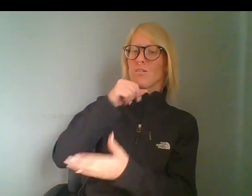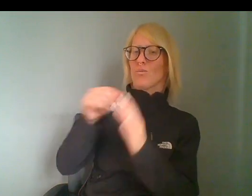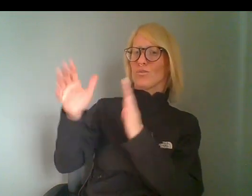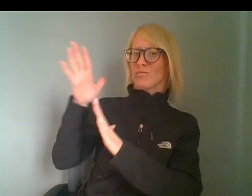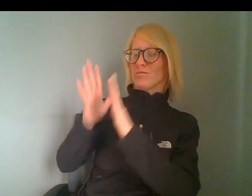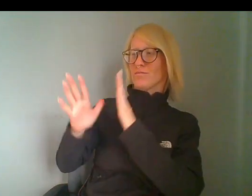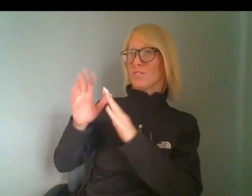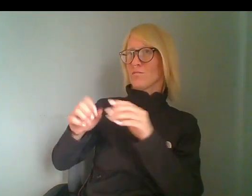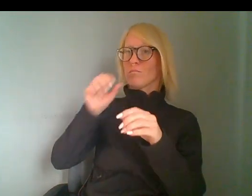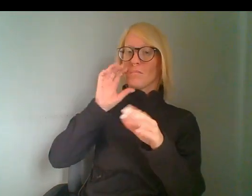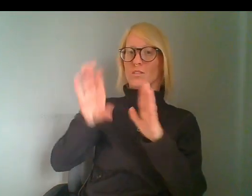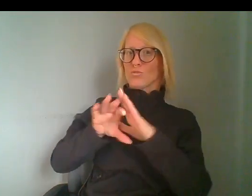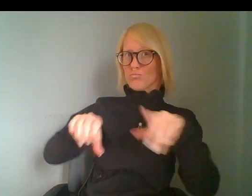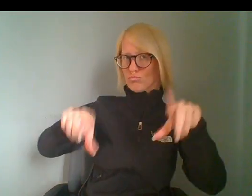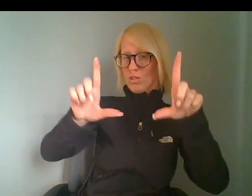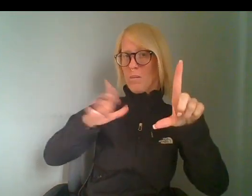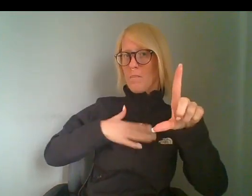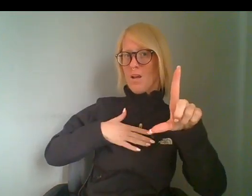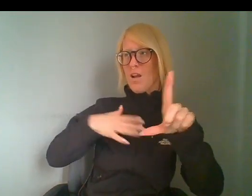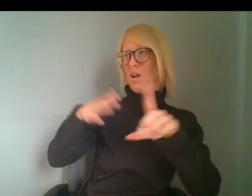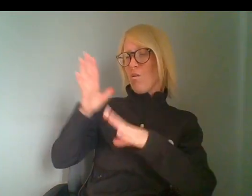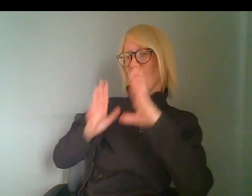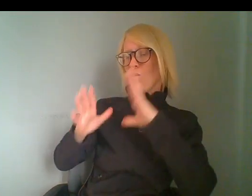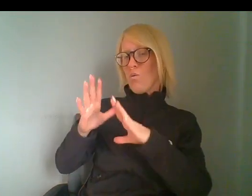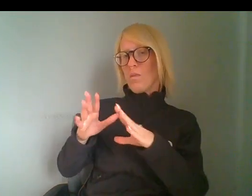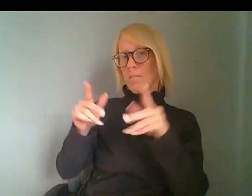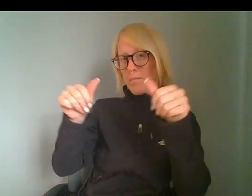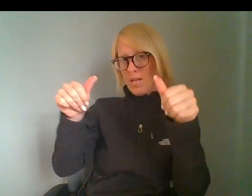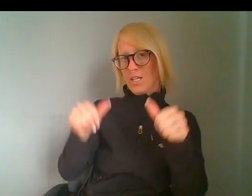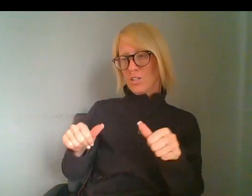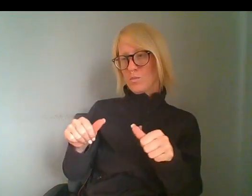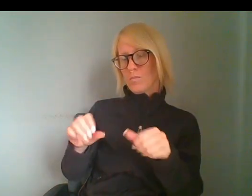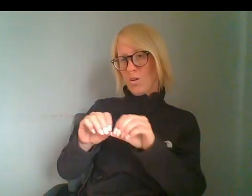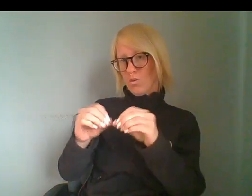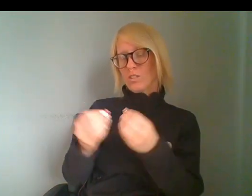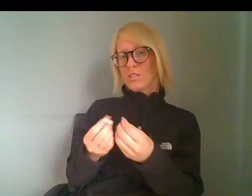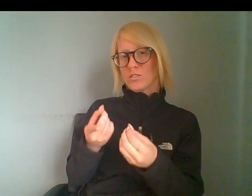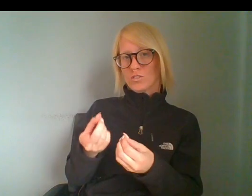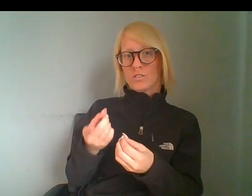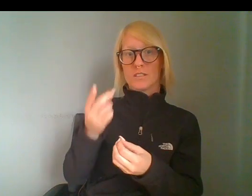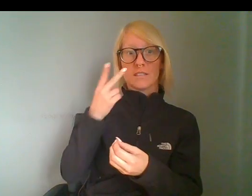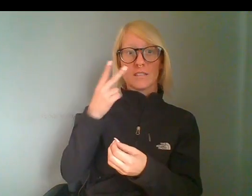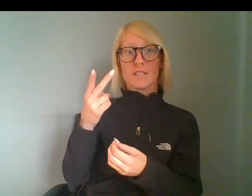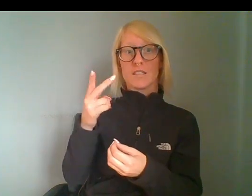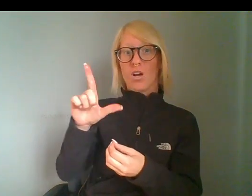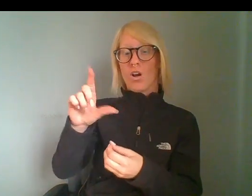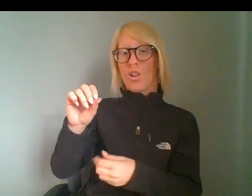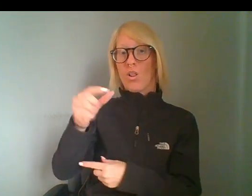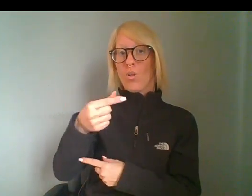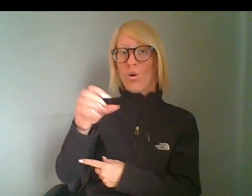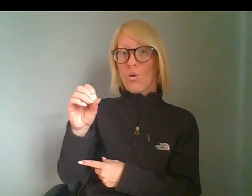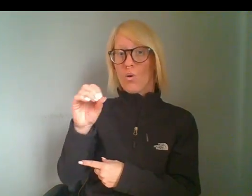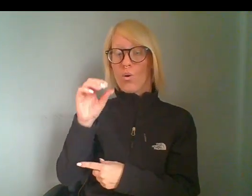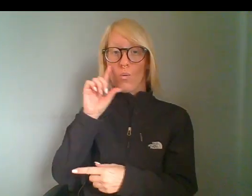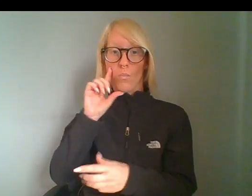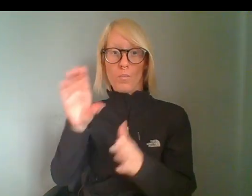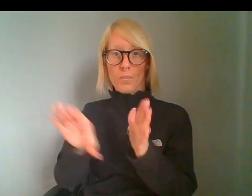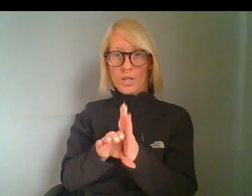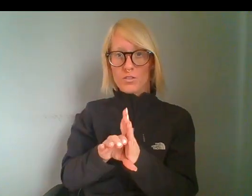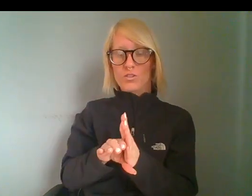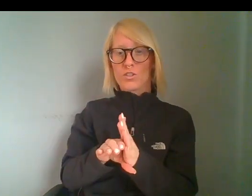screenshot of our page, but just see our logo. Just saying we invite you to talk to us. Basic